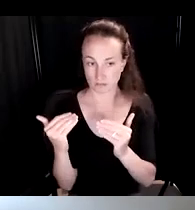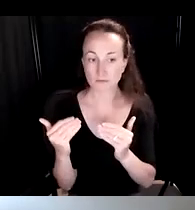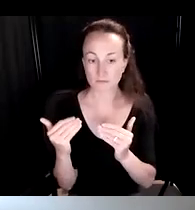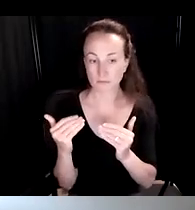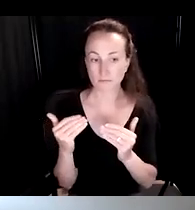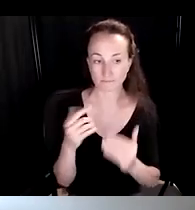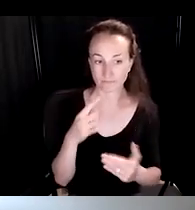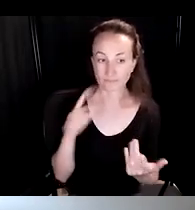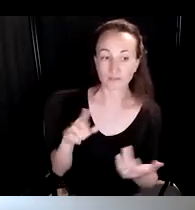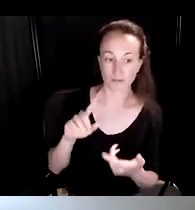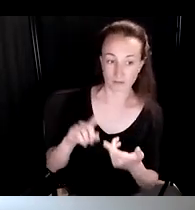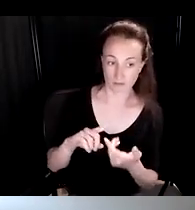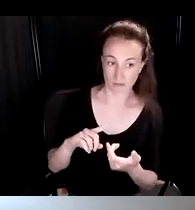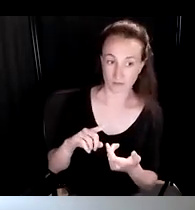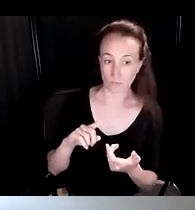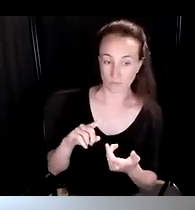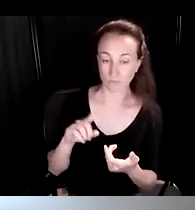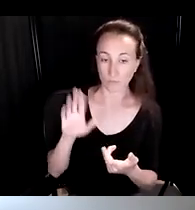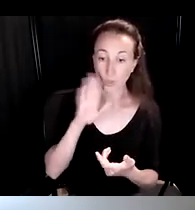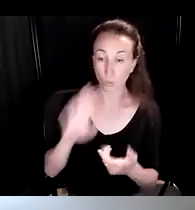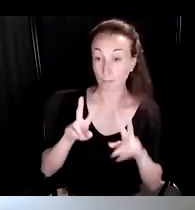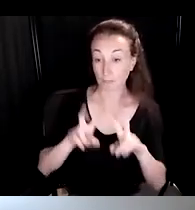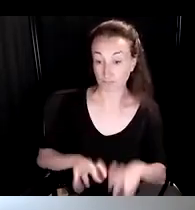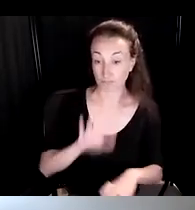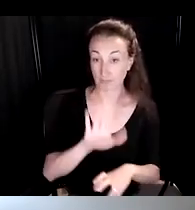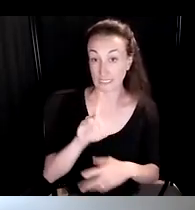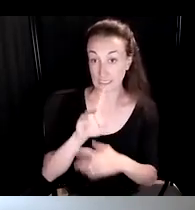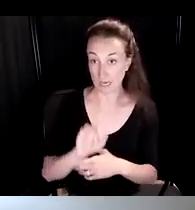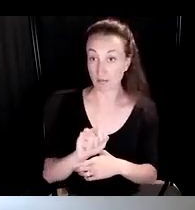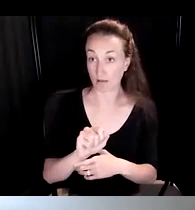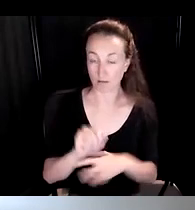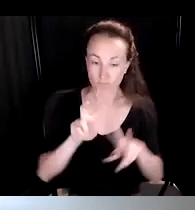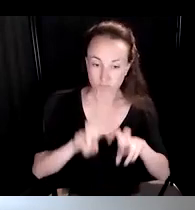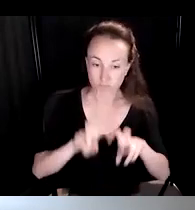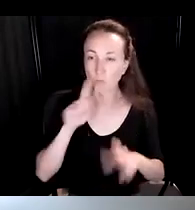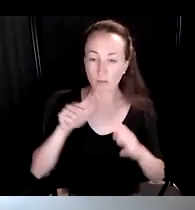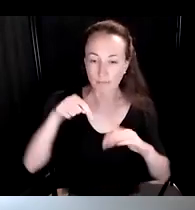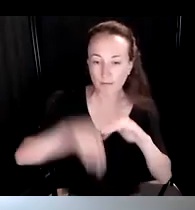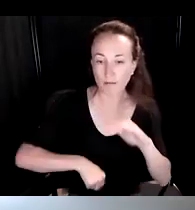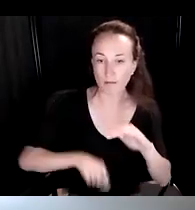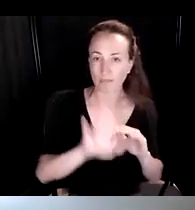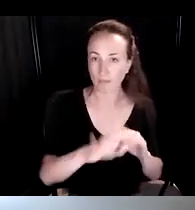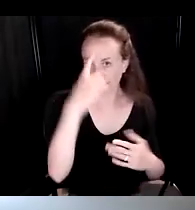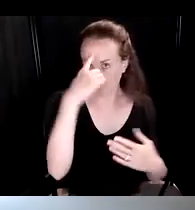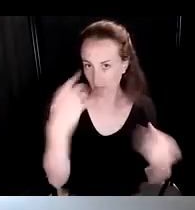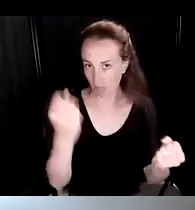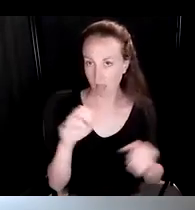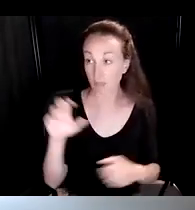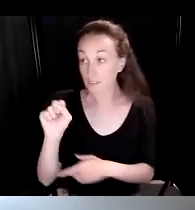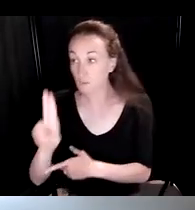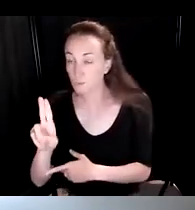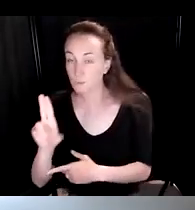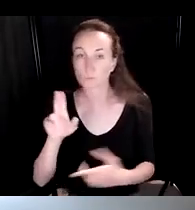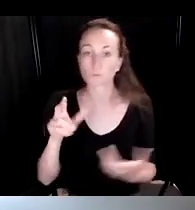steps, we're going to be analyzing the data, looking more at their mental health and substance use and their changes in work and making money and